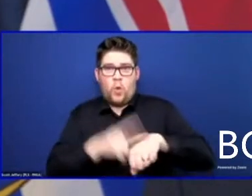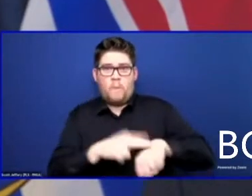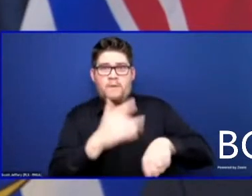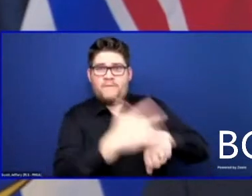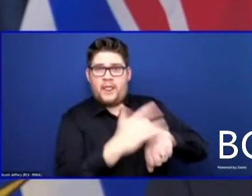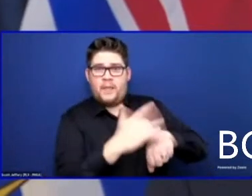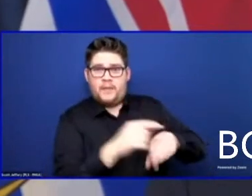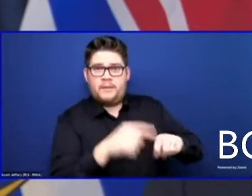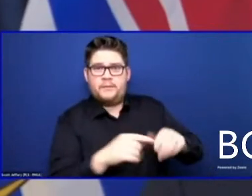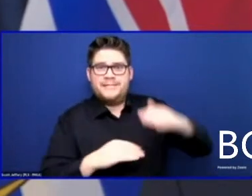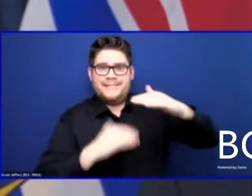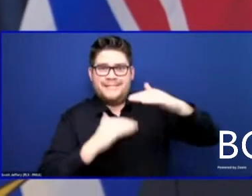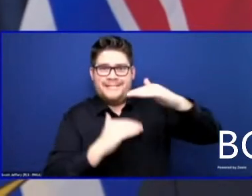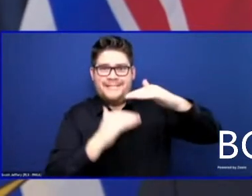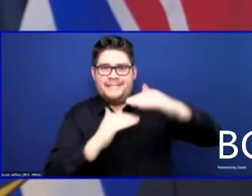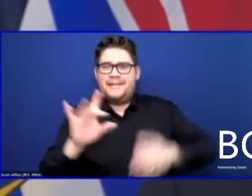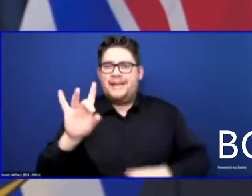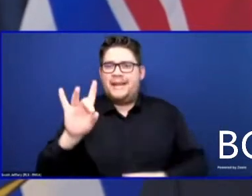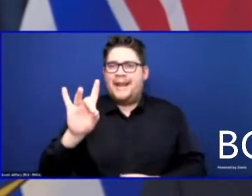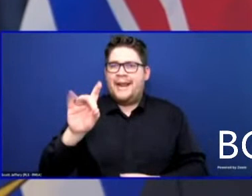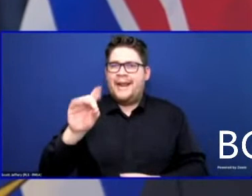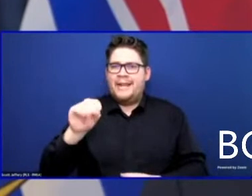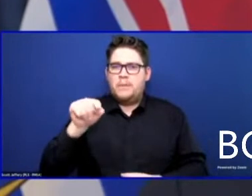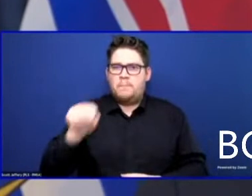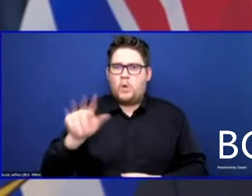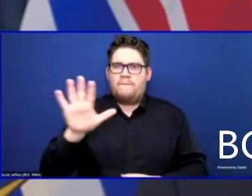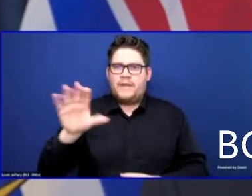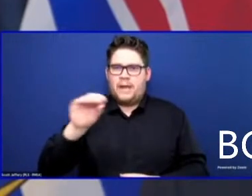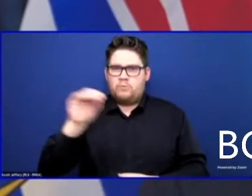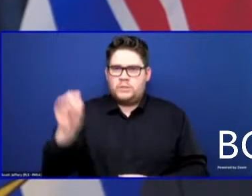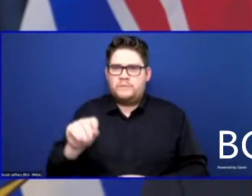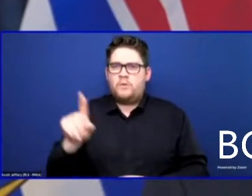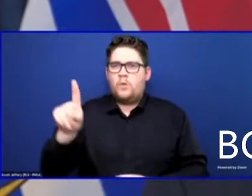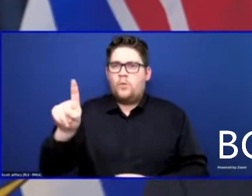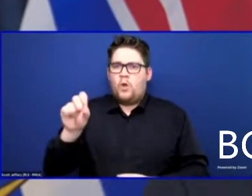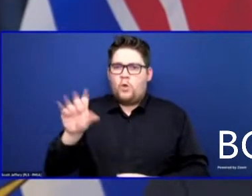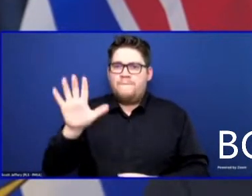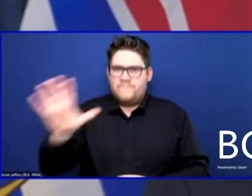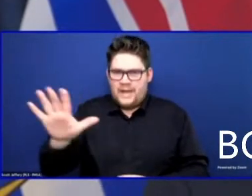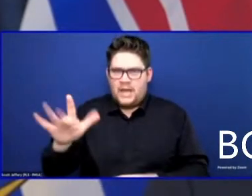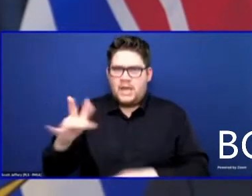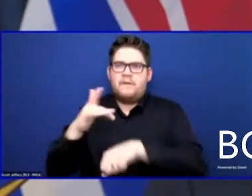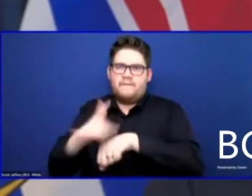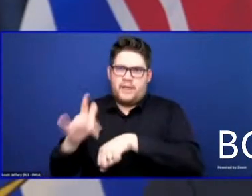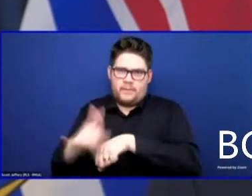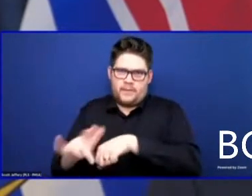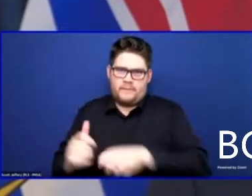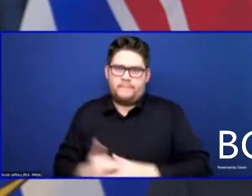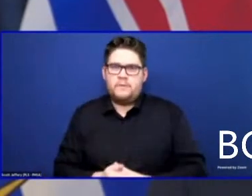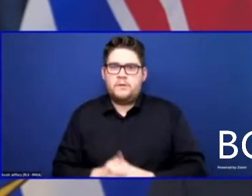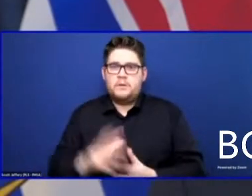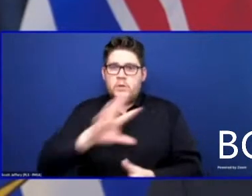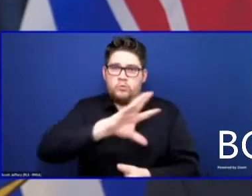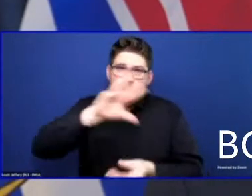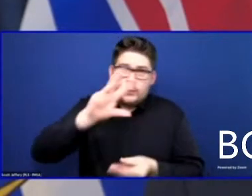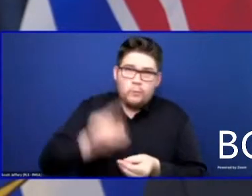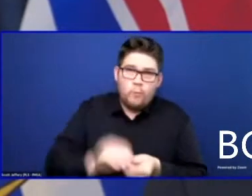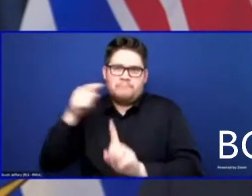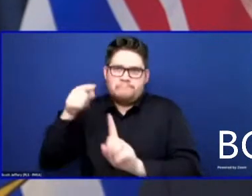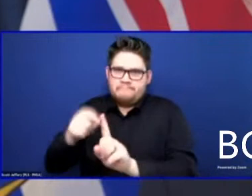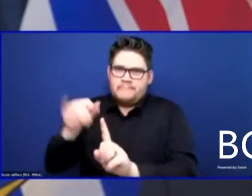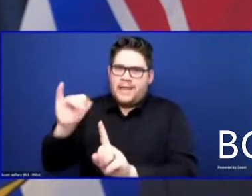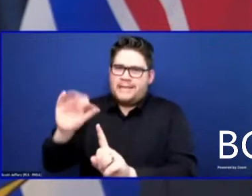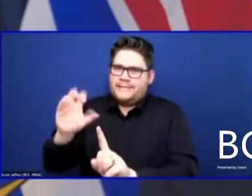have 105 vacant base beds. And in total, the total occupancy when base and surge beds are